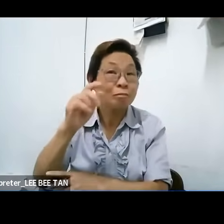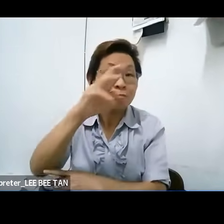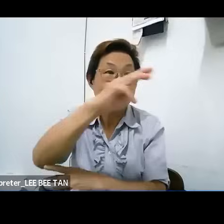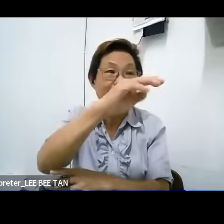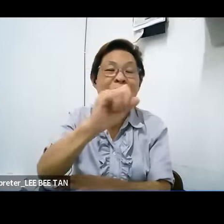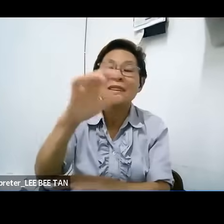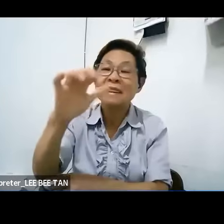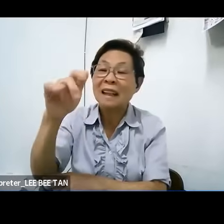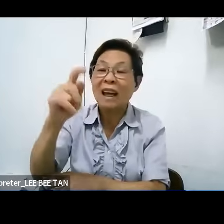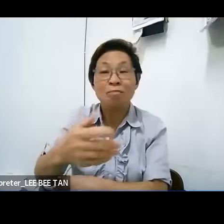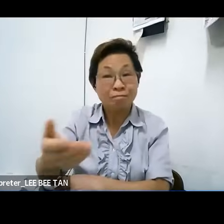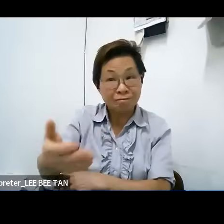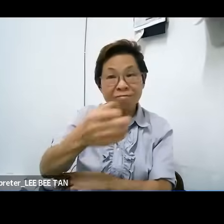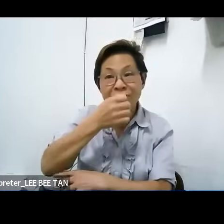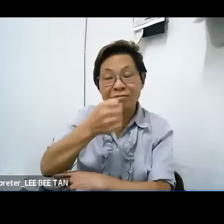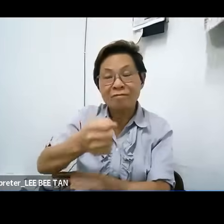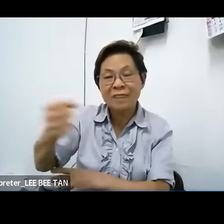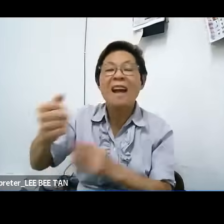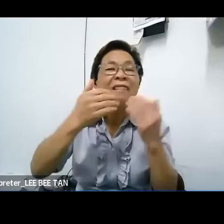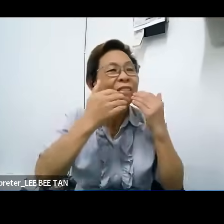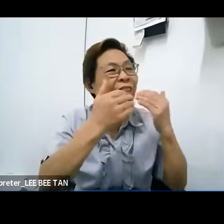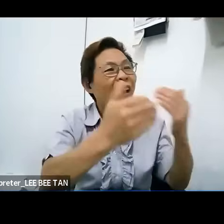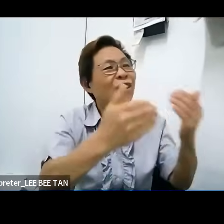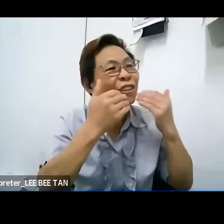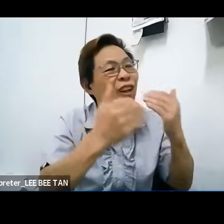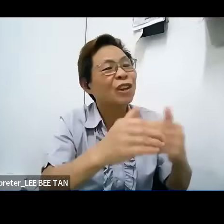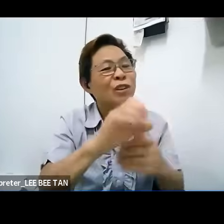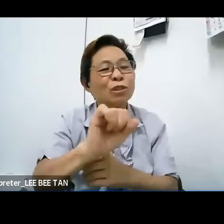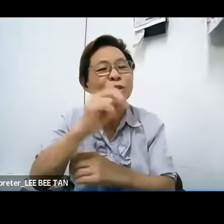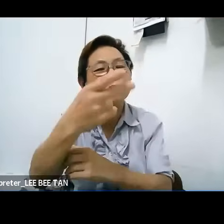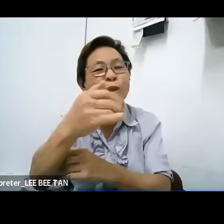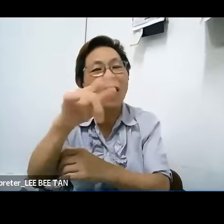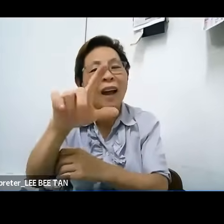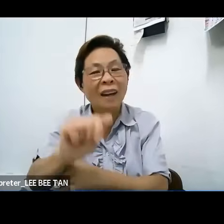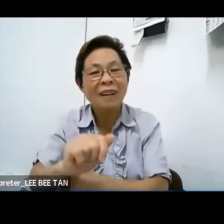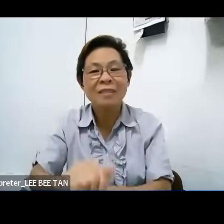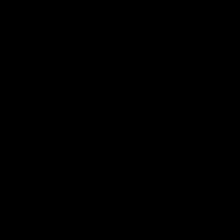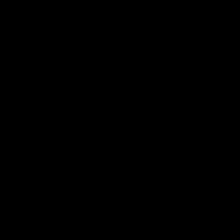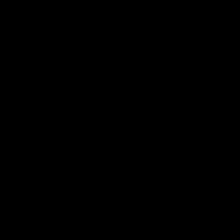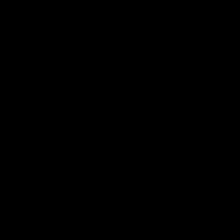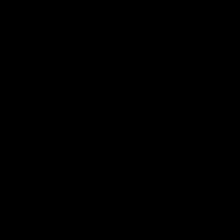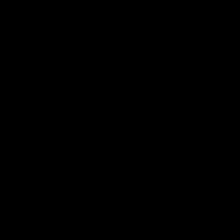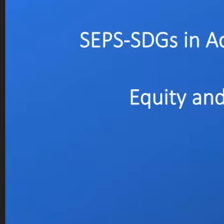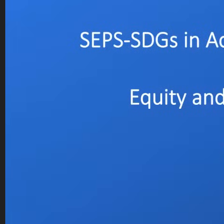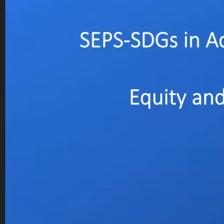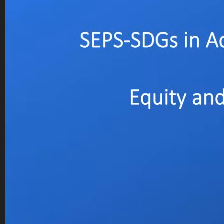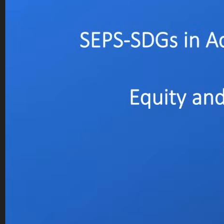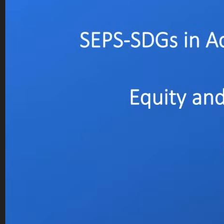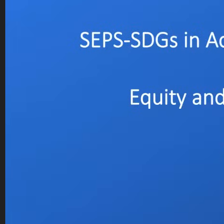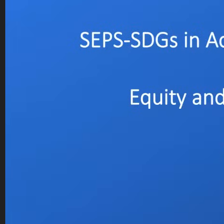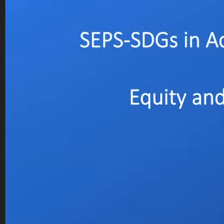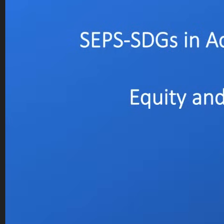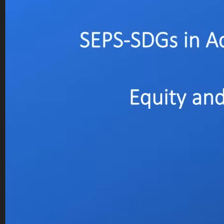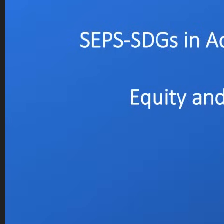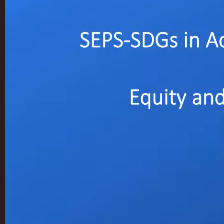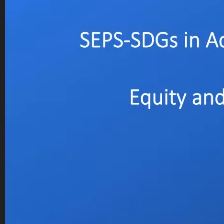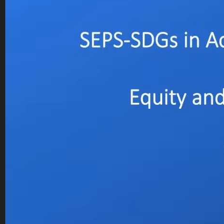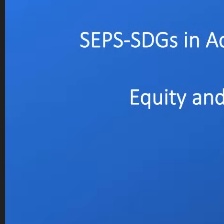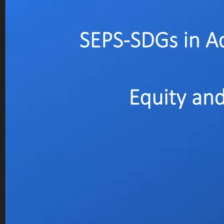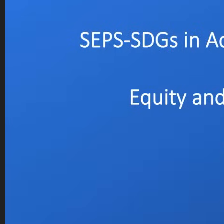Thank you so much, Suhaila. So you can get my slides up on the, okay,